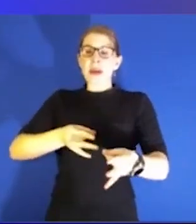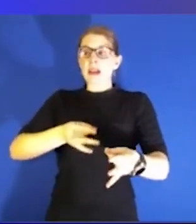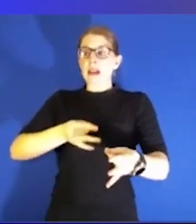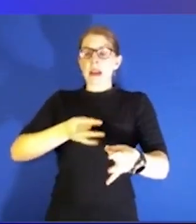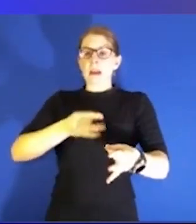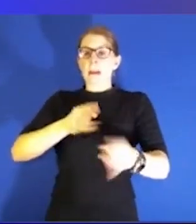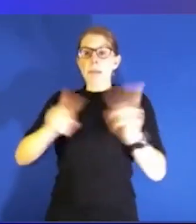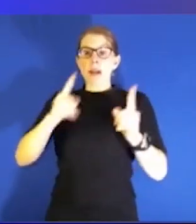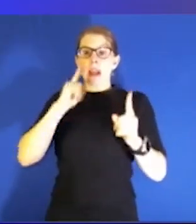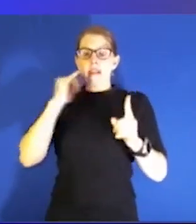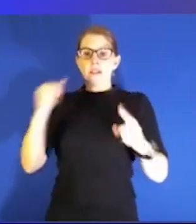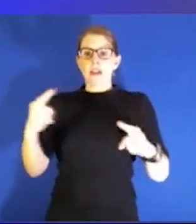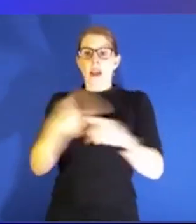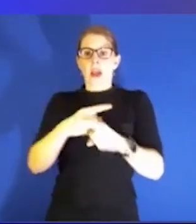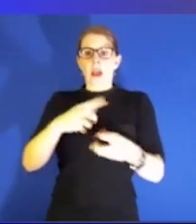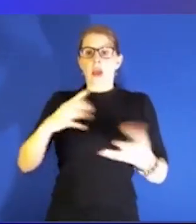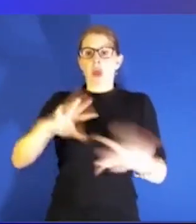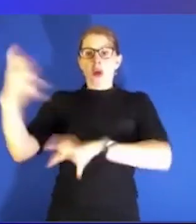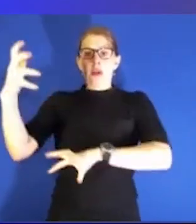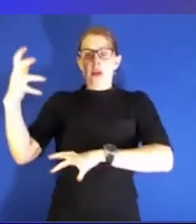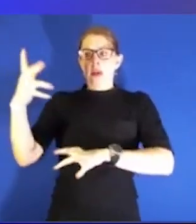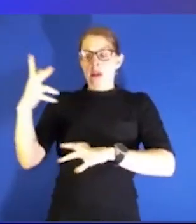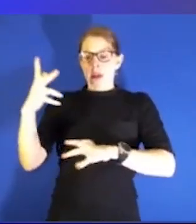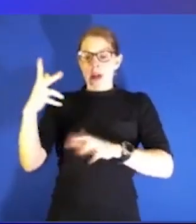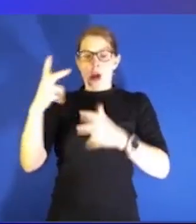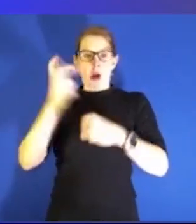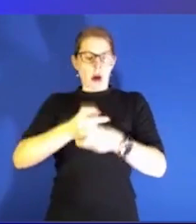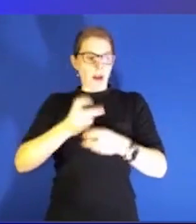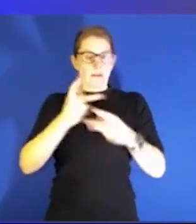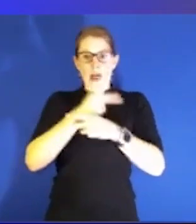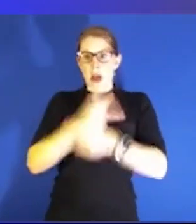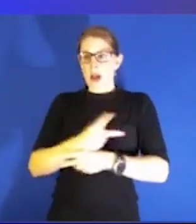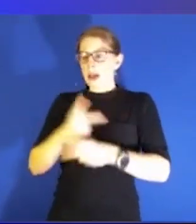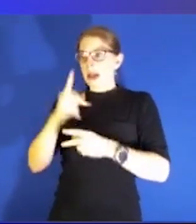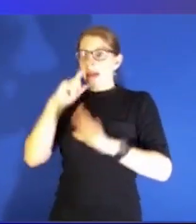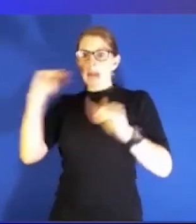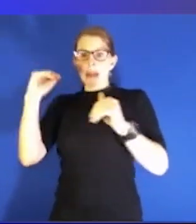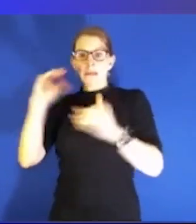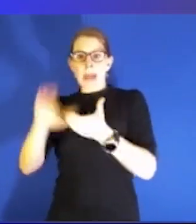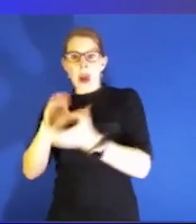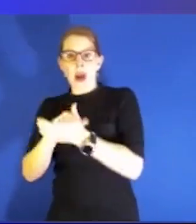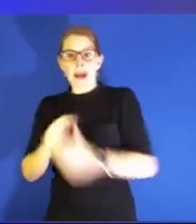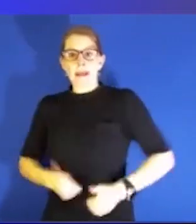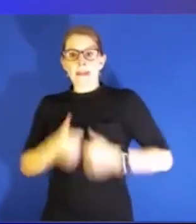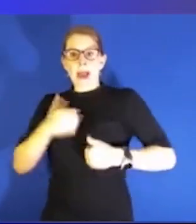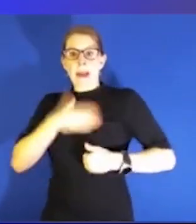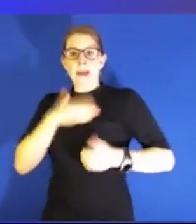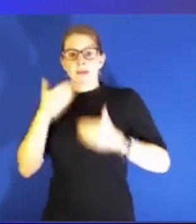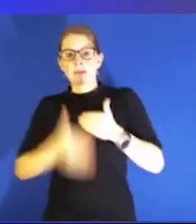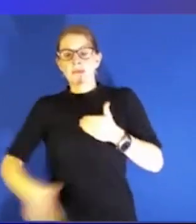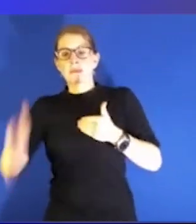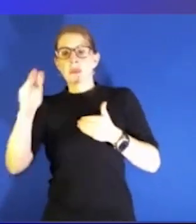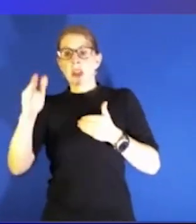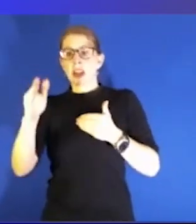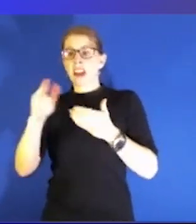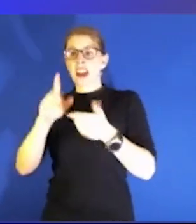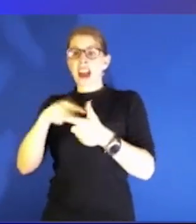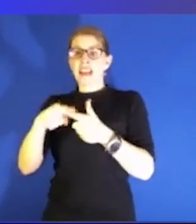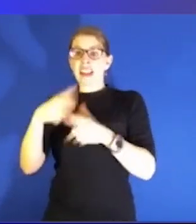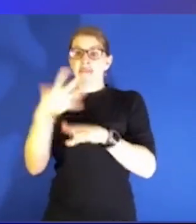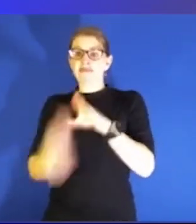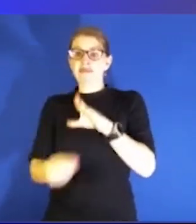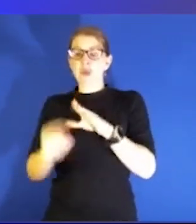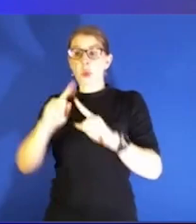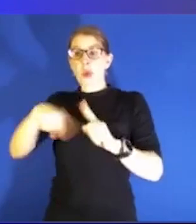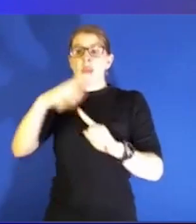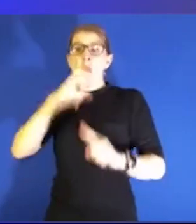reconcile that, to put that together. So we expect to get married and live happily ever after and die at a ripe old age, and when that doesn't happen, it